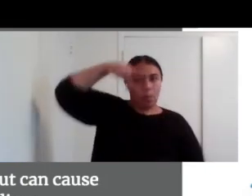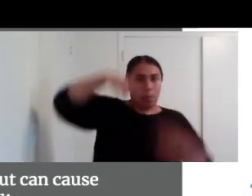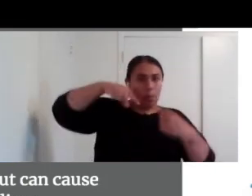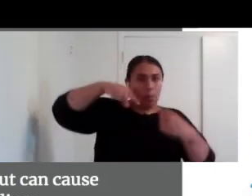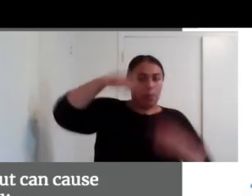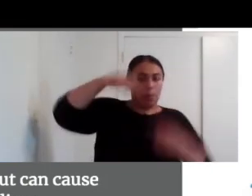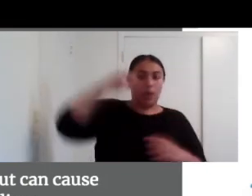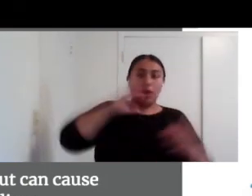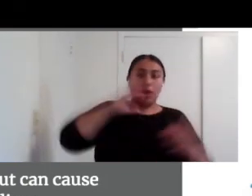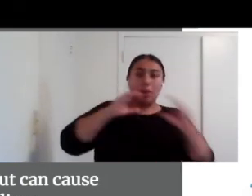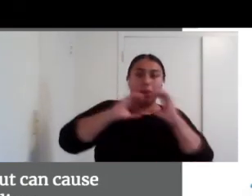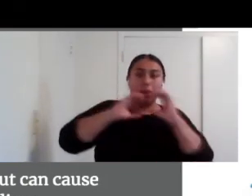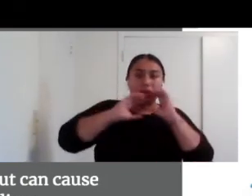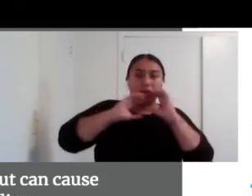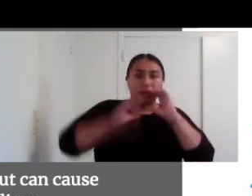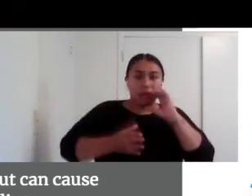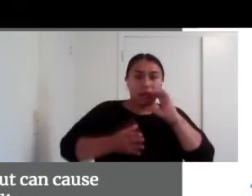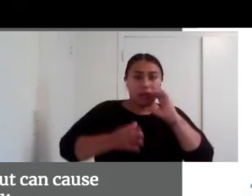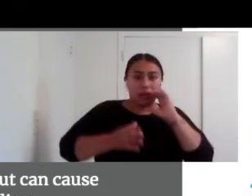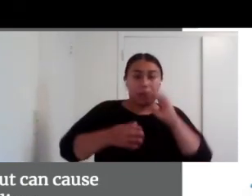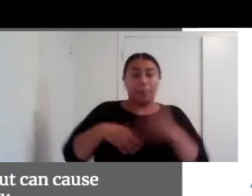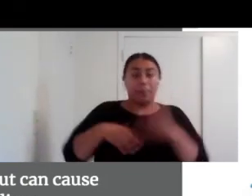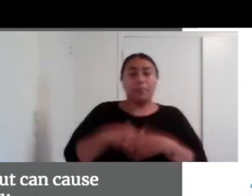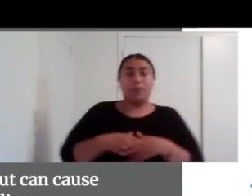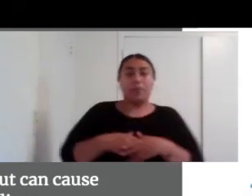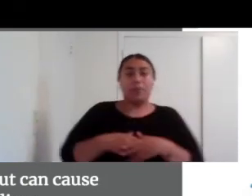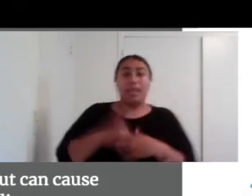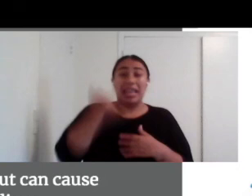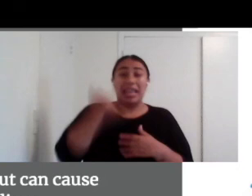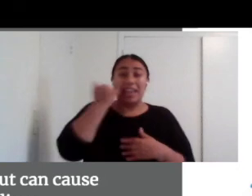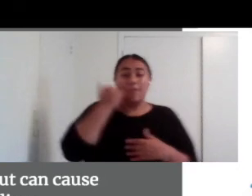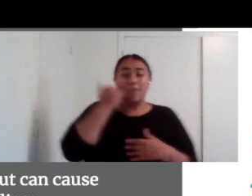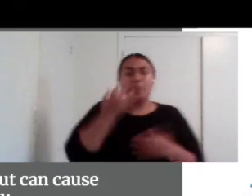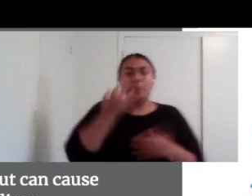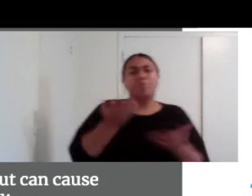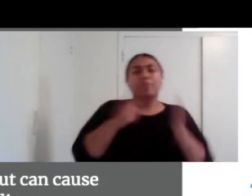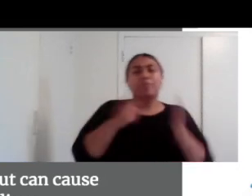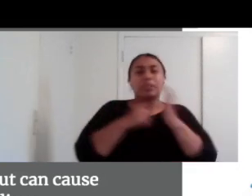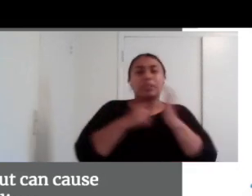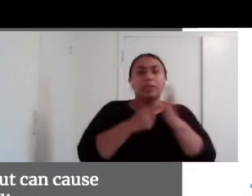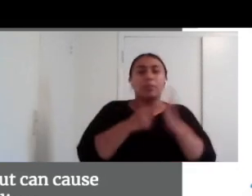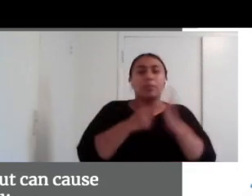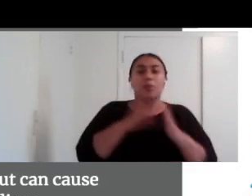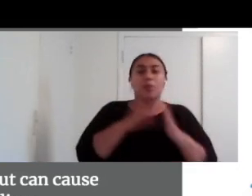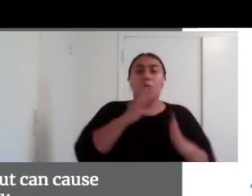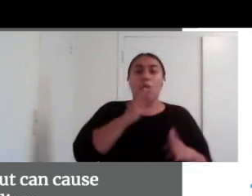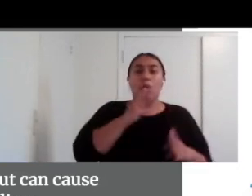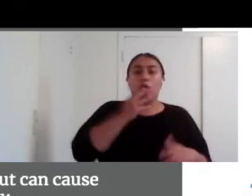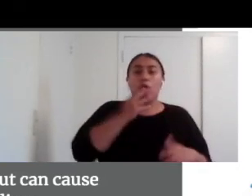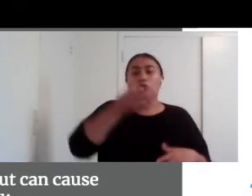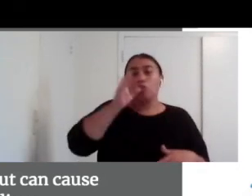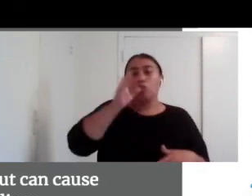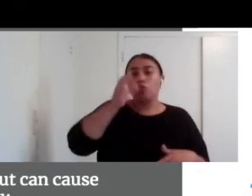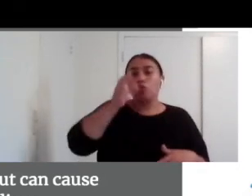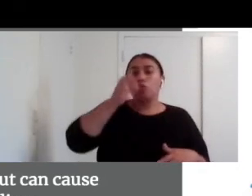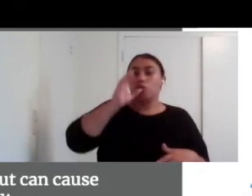infection is the genitourinary tract. So if a patient is unaware that their bladder is full and the